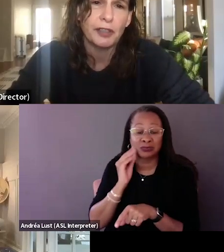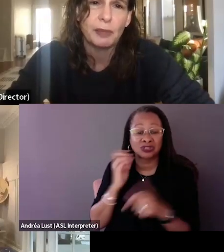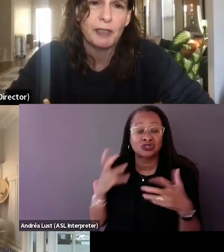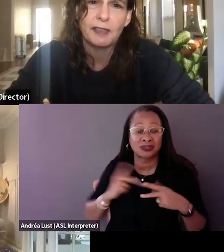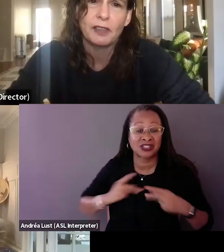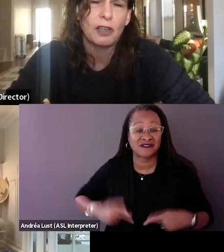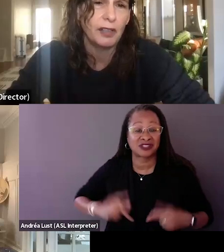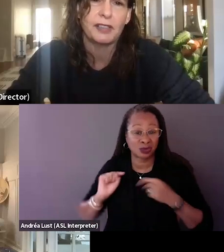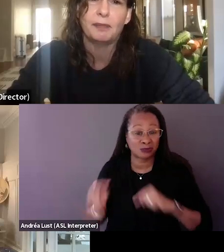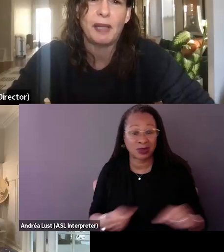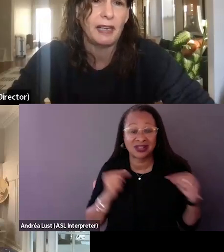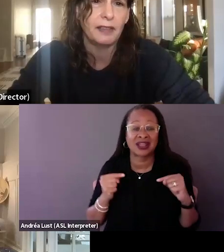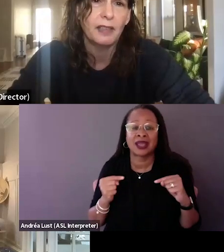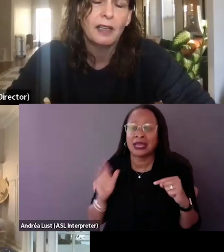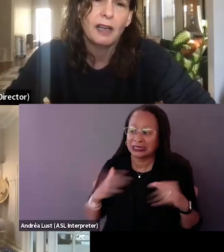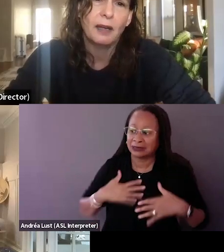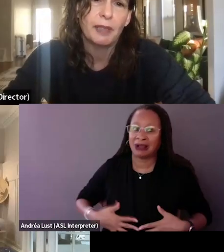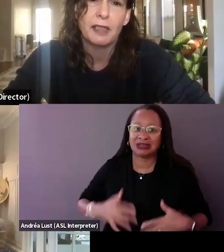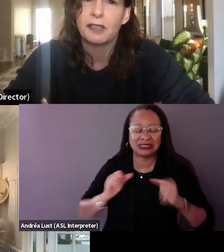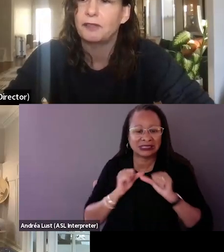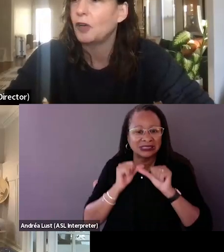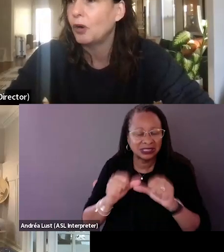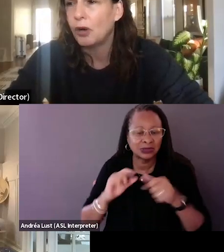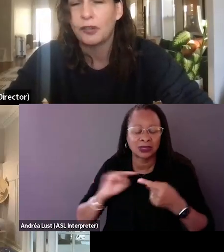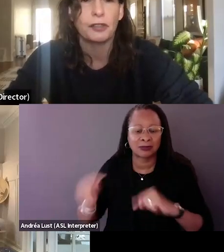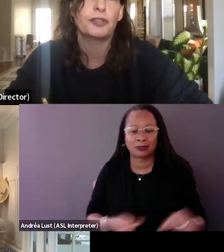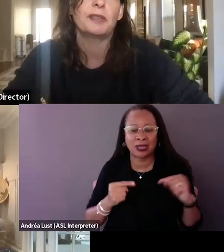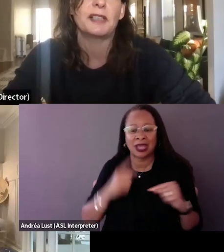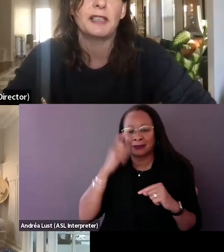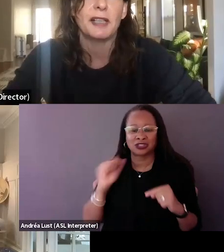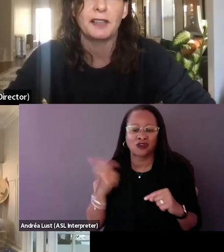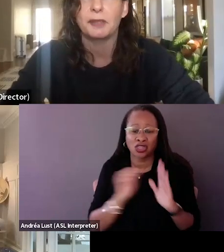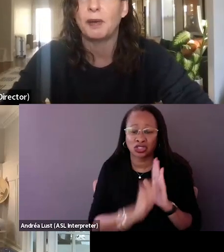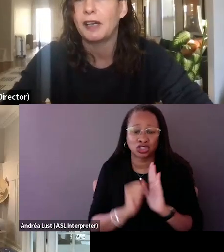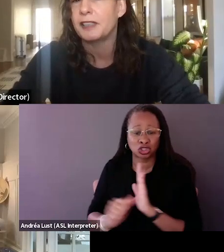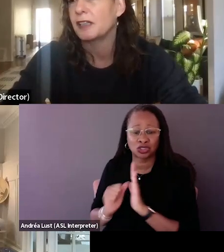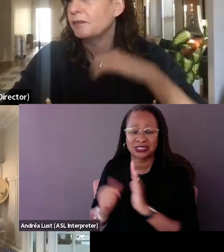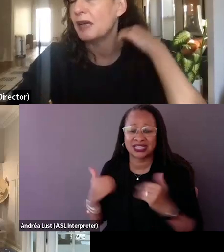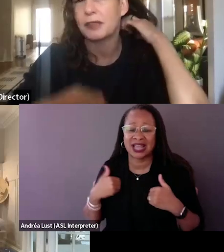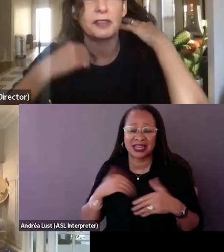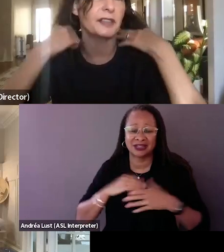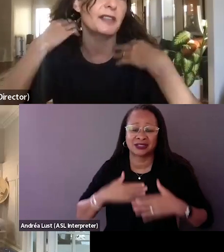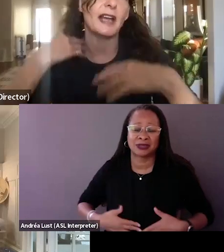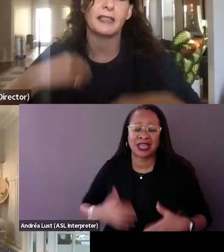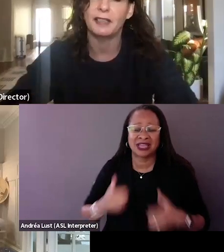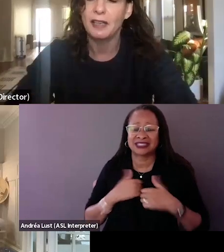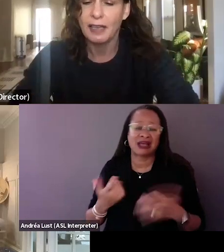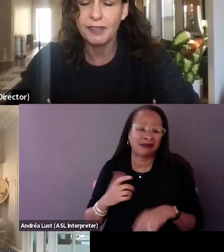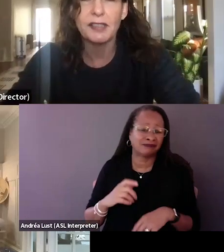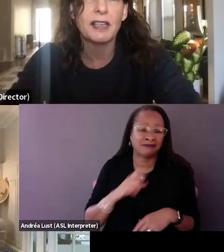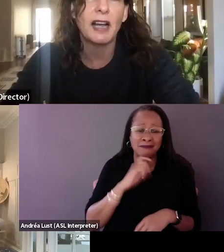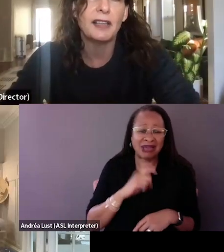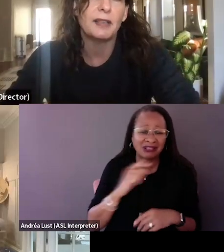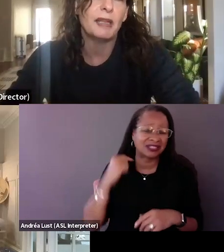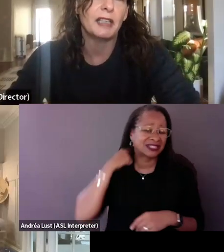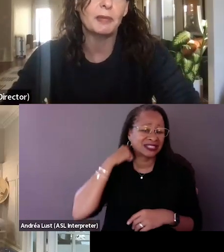physical hardship. He's in constant pain because of all the surgeries that he's had in his body. He's got metal in his neck, and